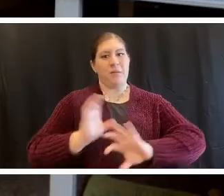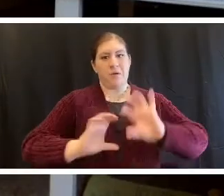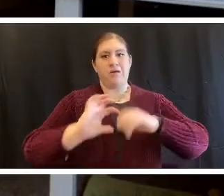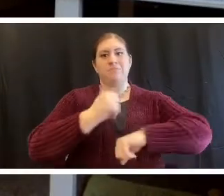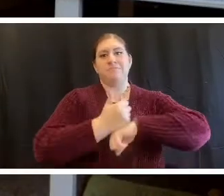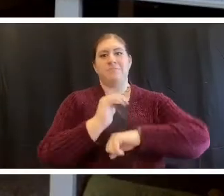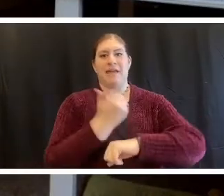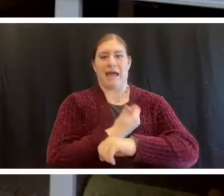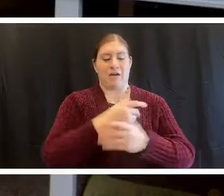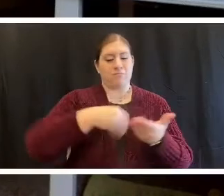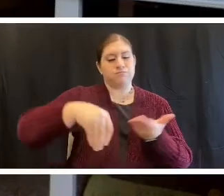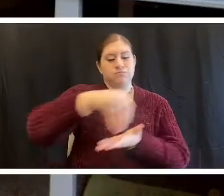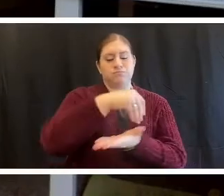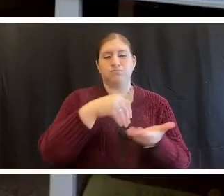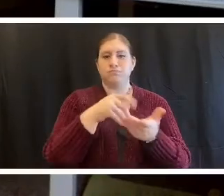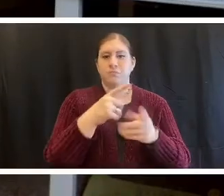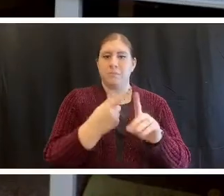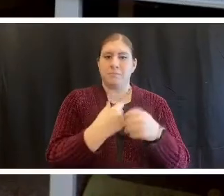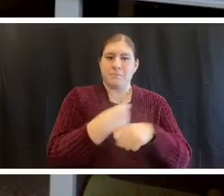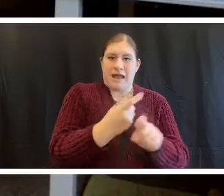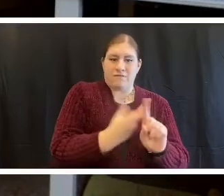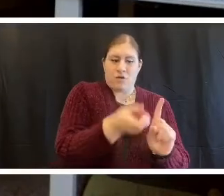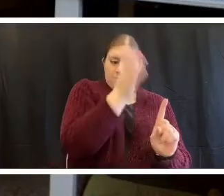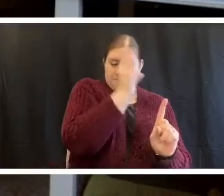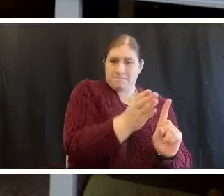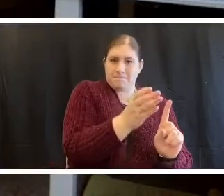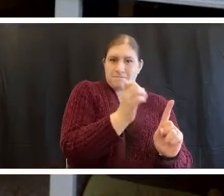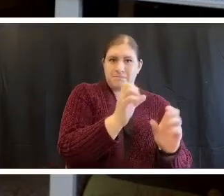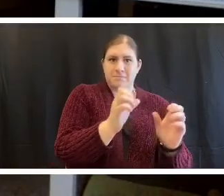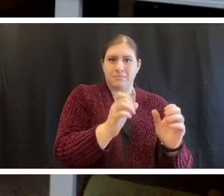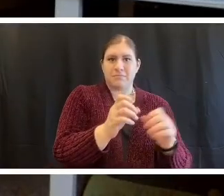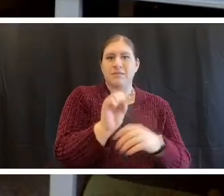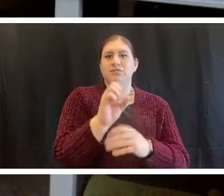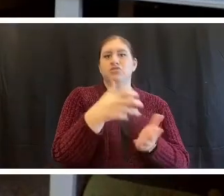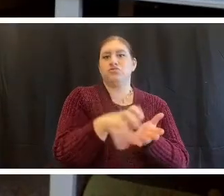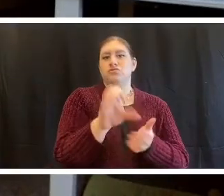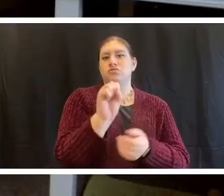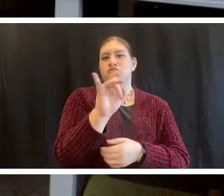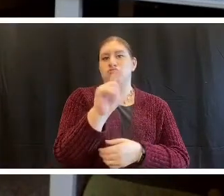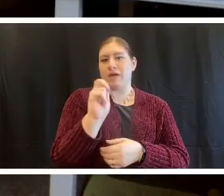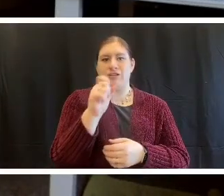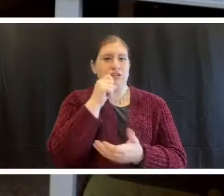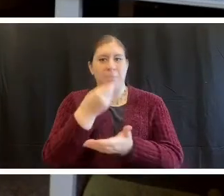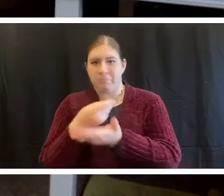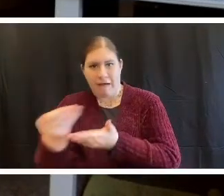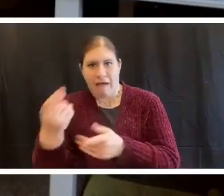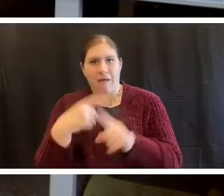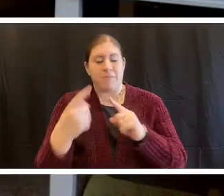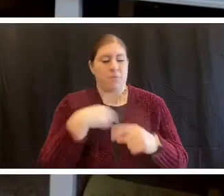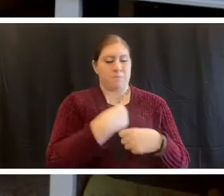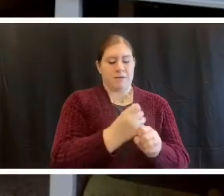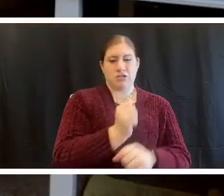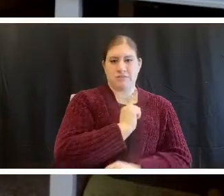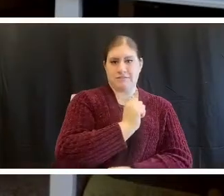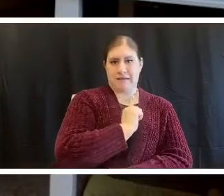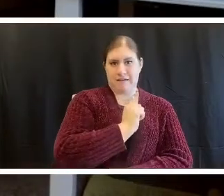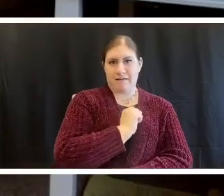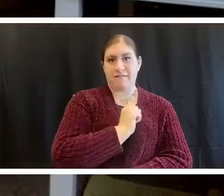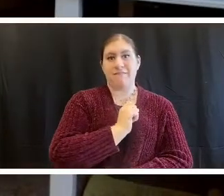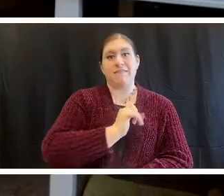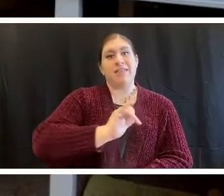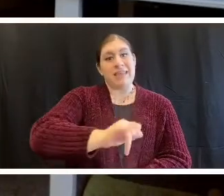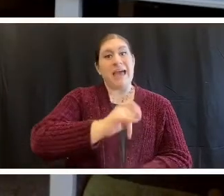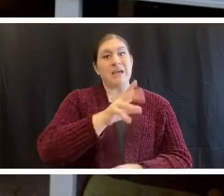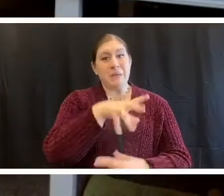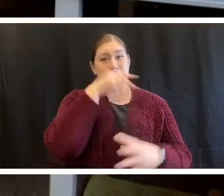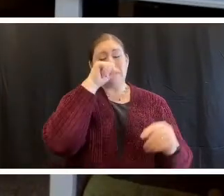our medium from scratch. That's something you would learn in college in class. Right. It's pretty